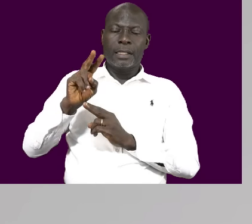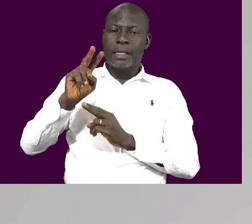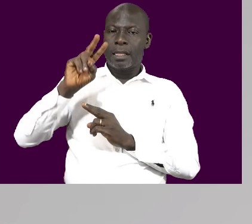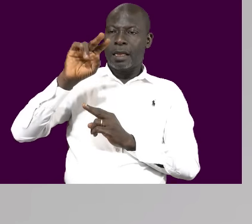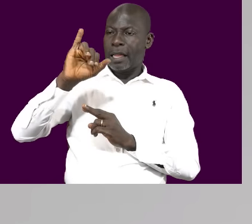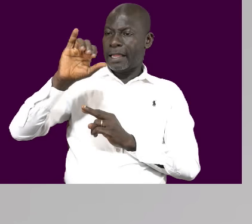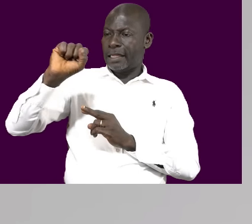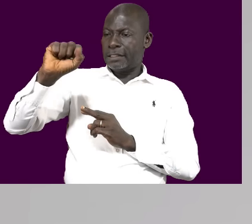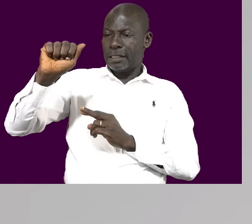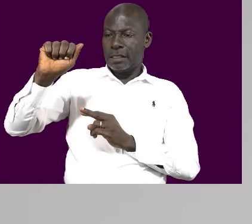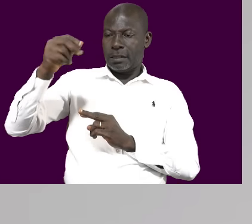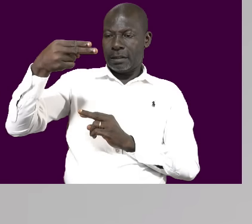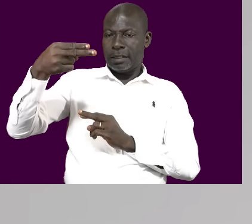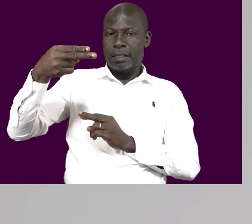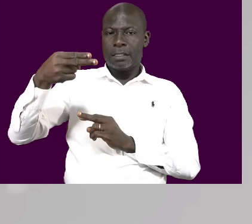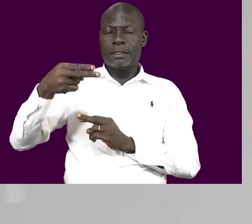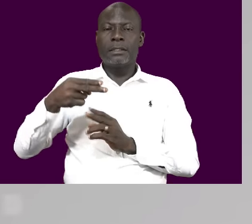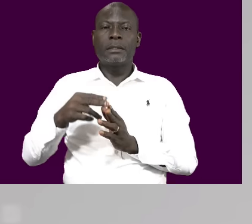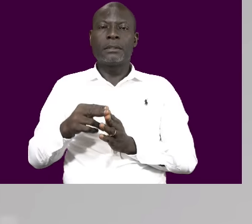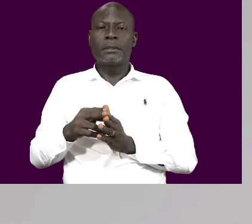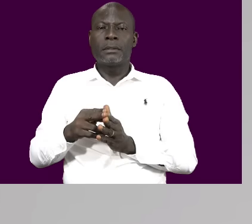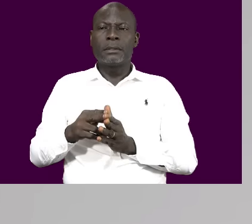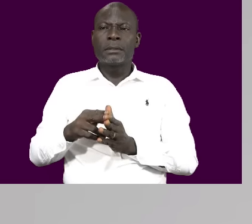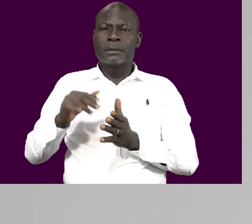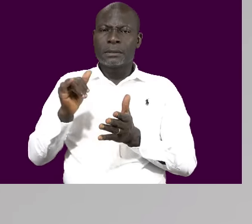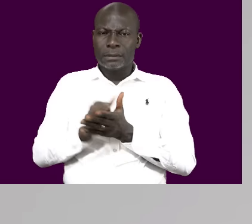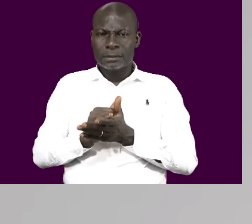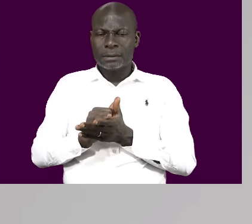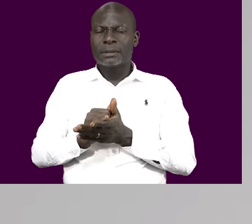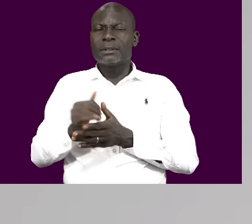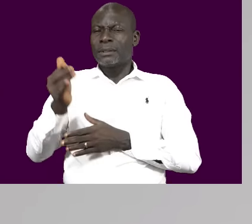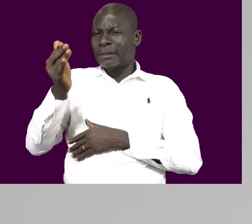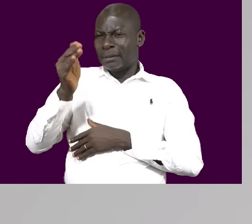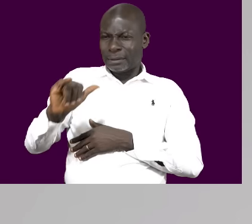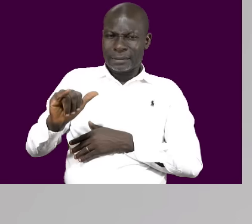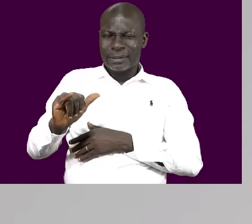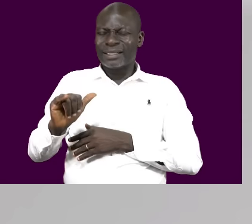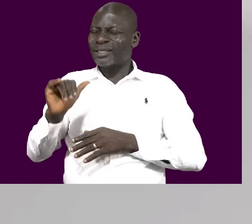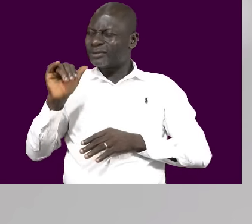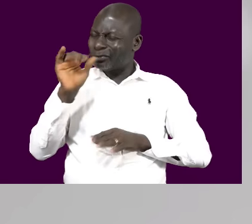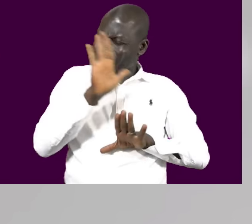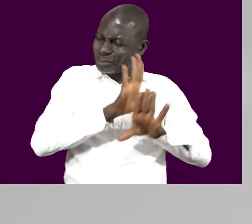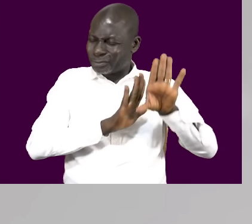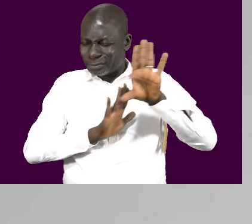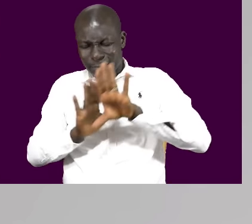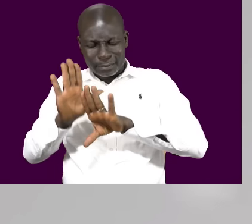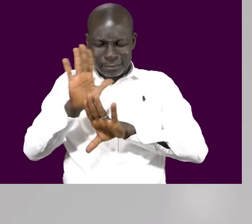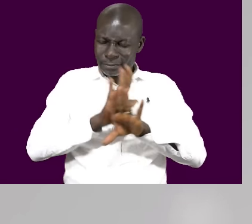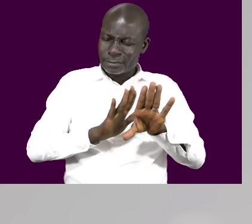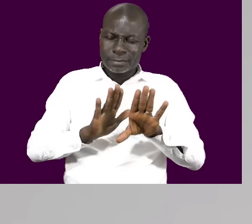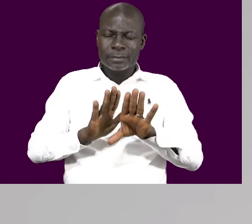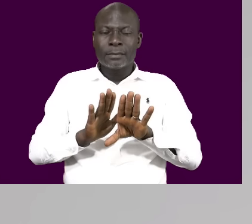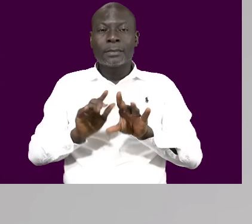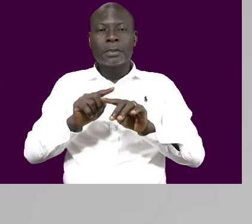no oppression ye be gwa ne ho papa ye be ha no nanso so omie